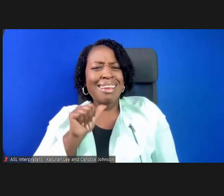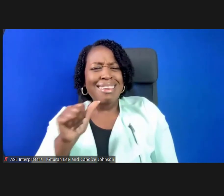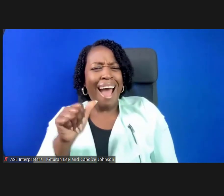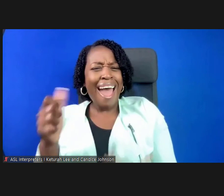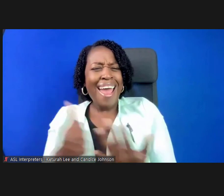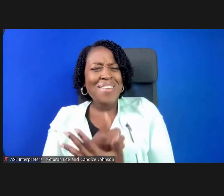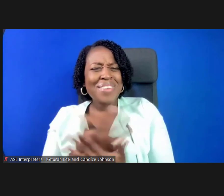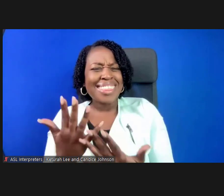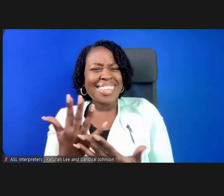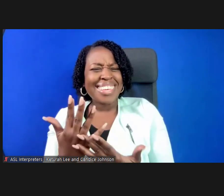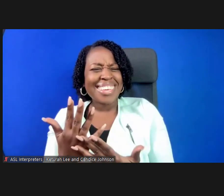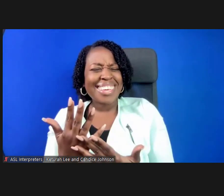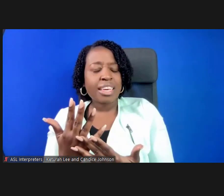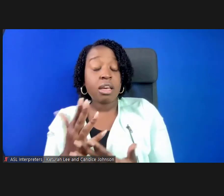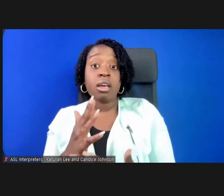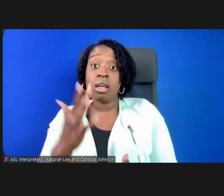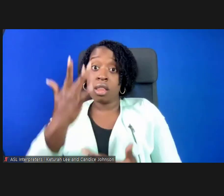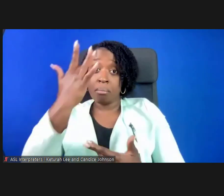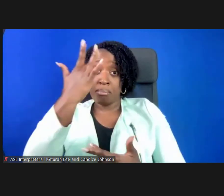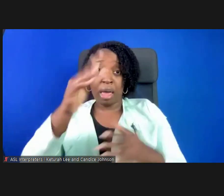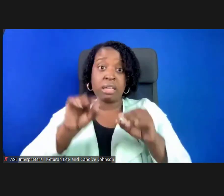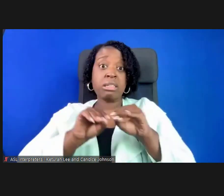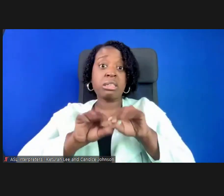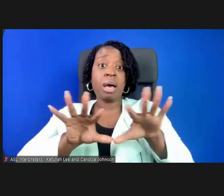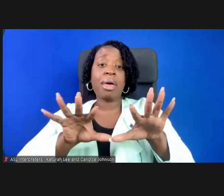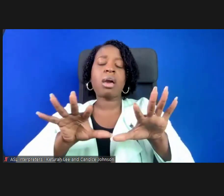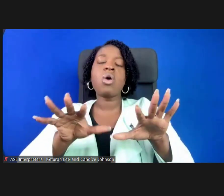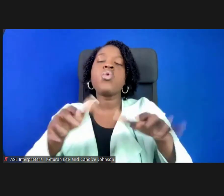The pandemic has